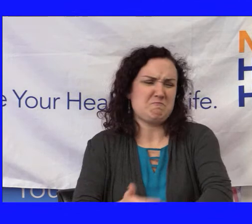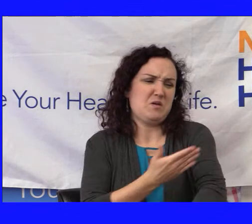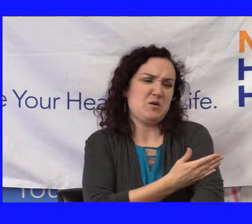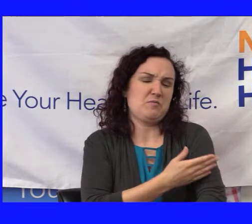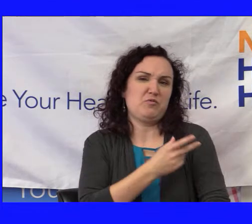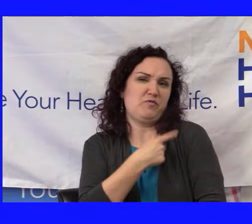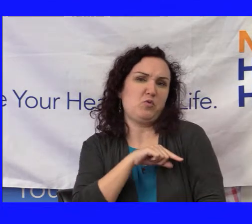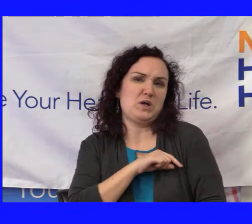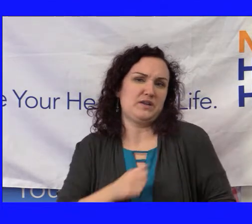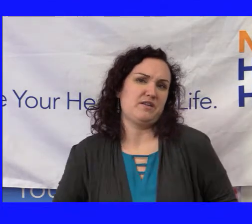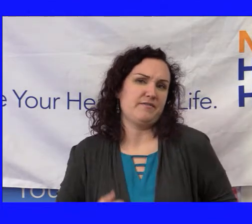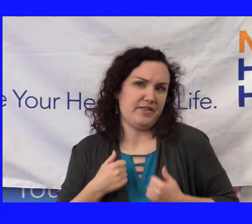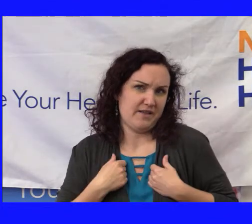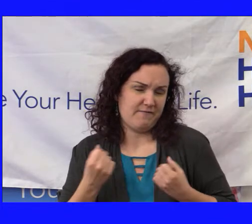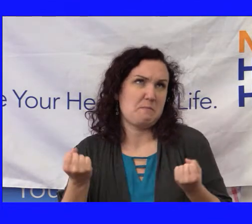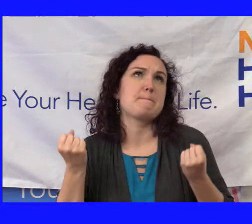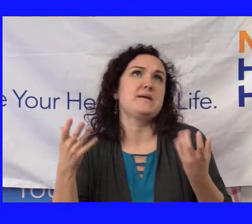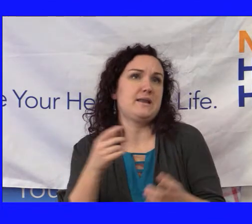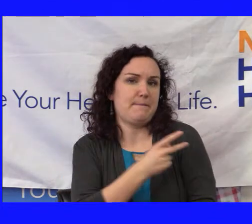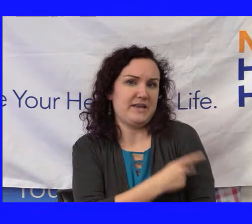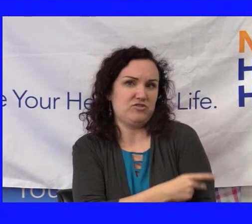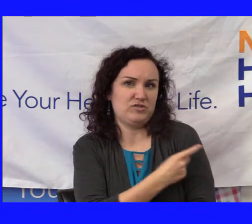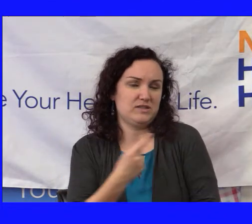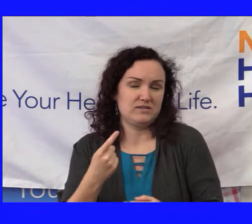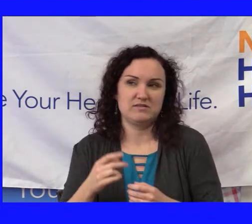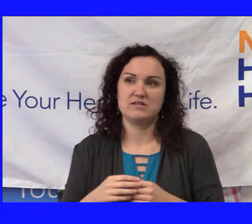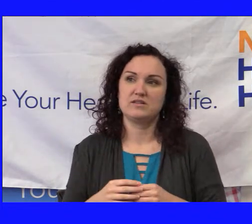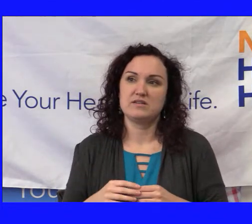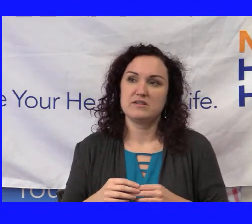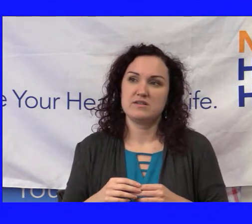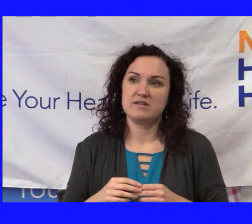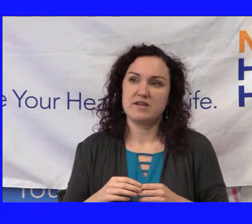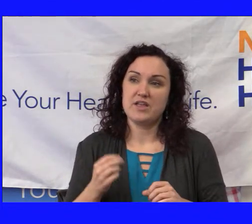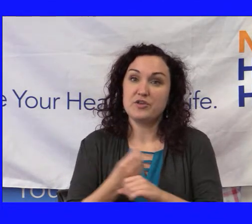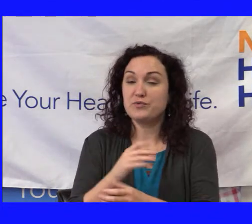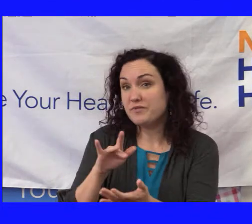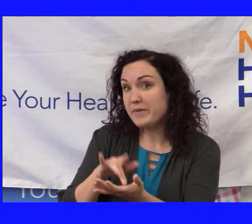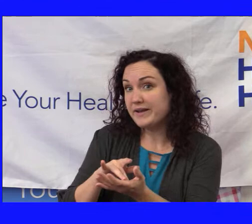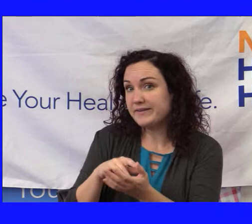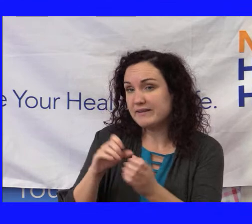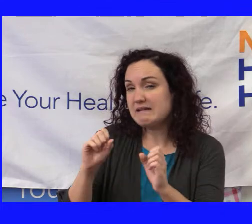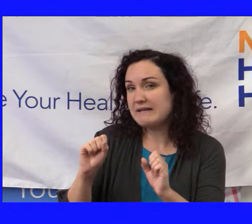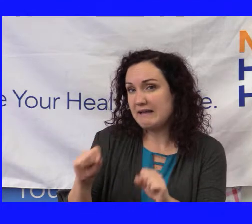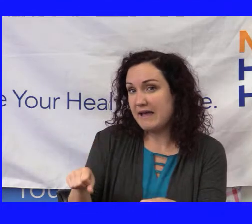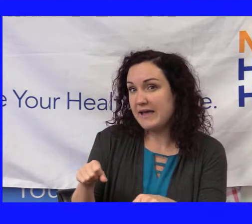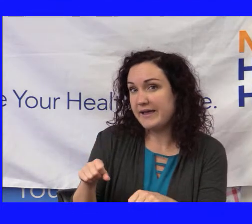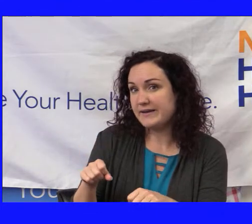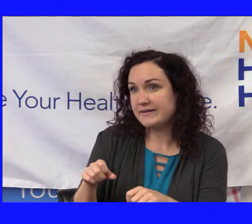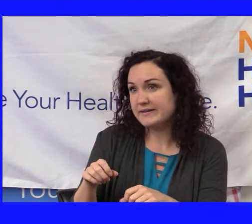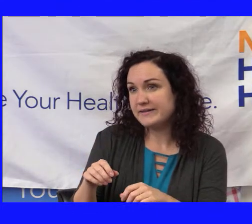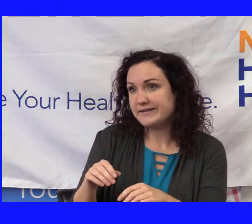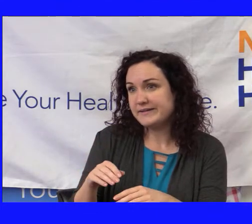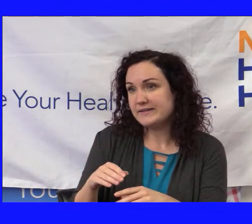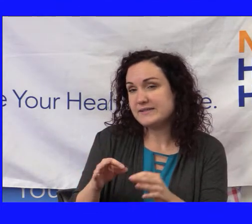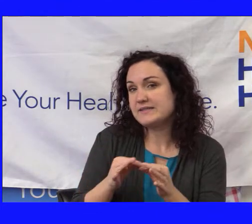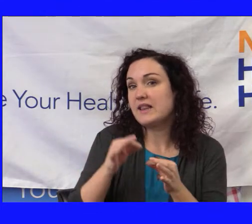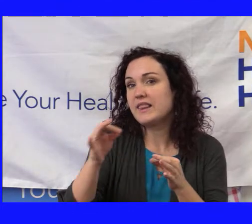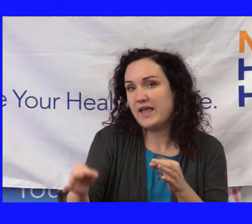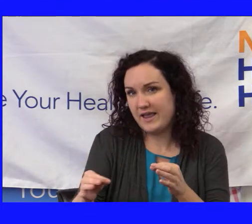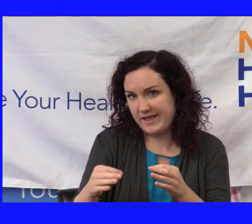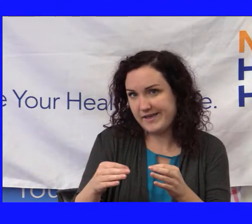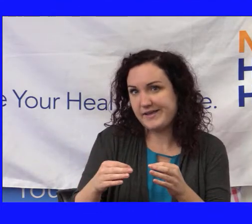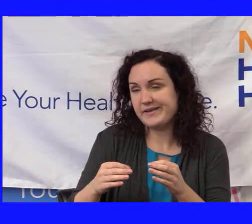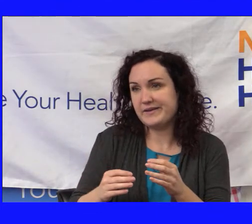life. And the use of ACE inhibitors and other medications really can slow the progression of